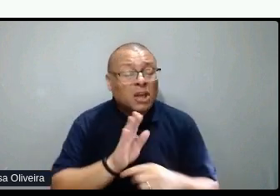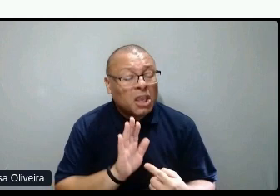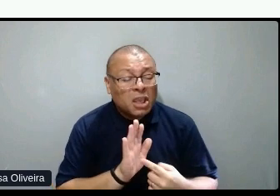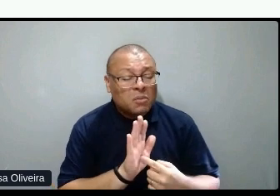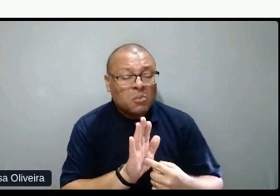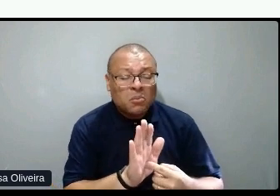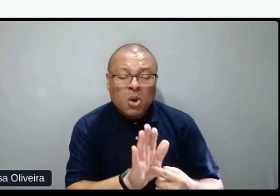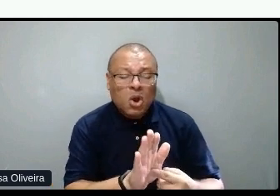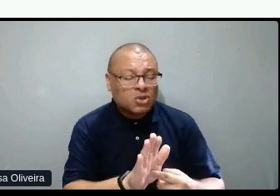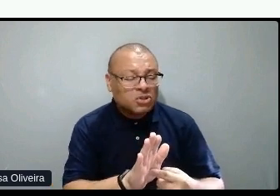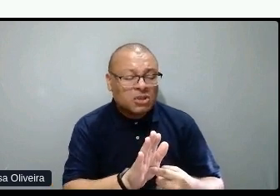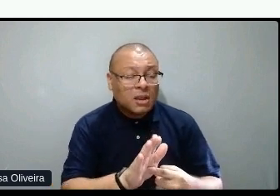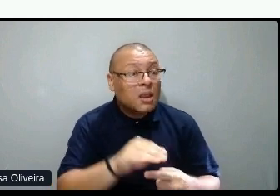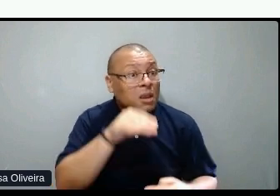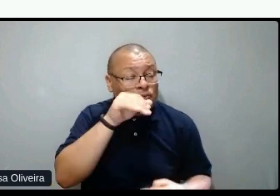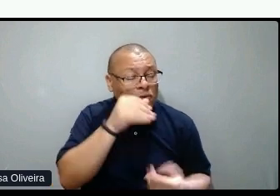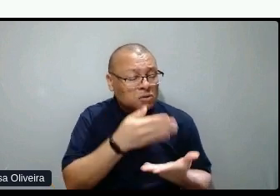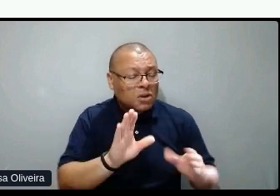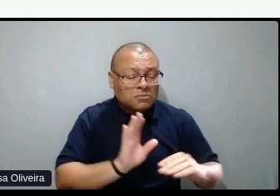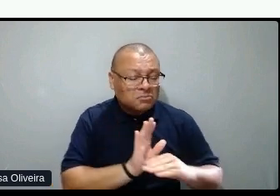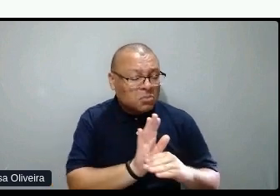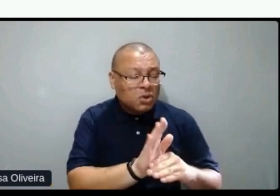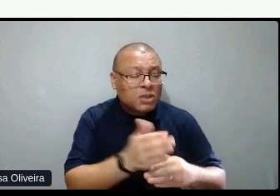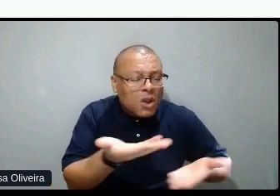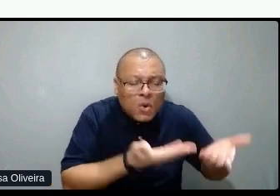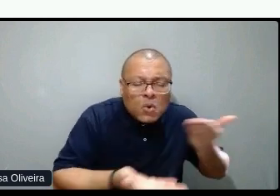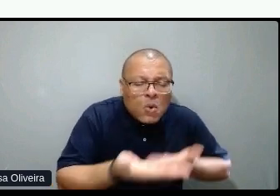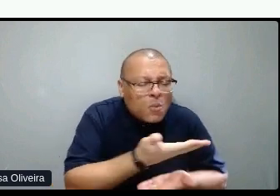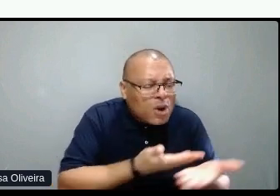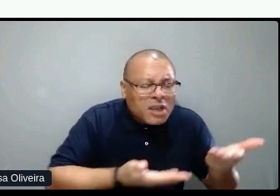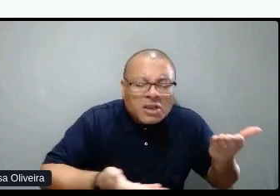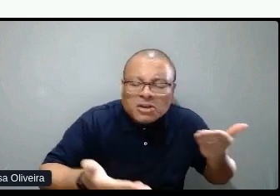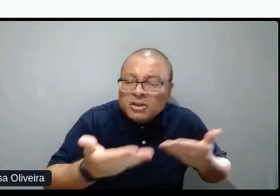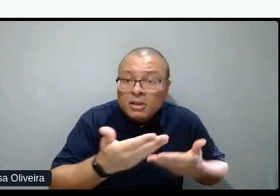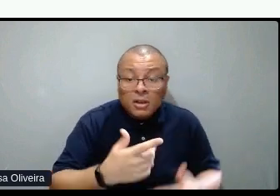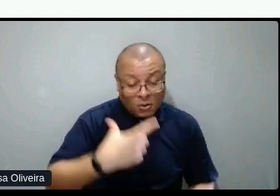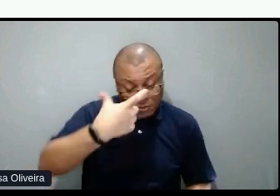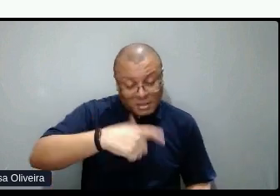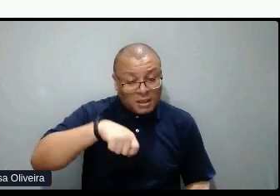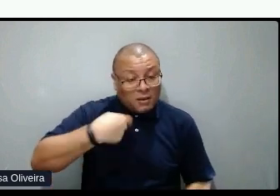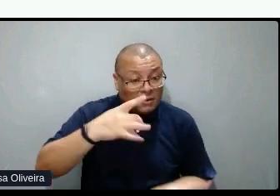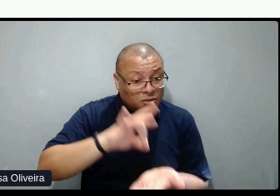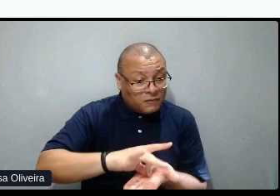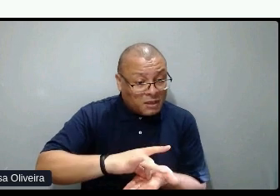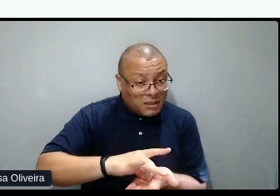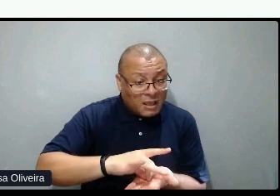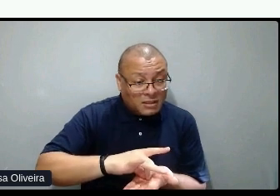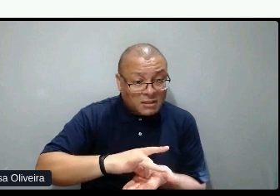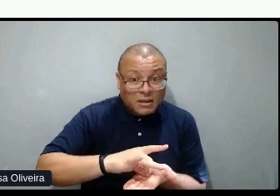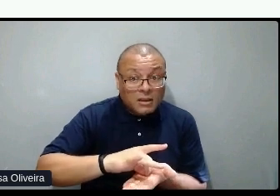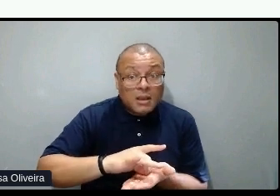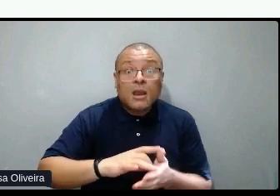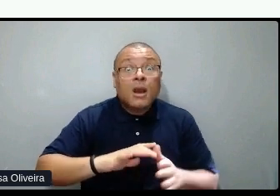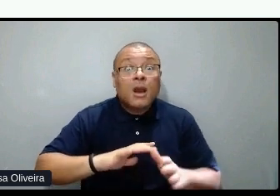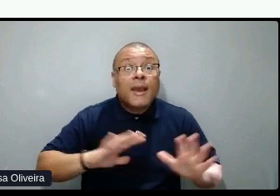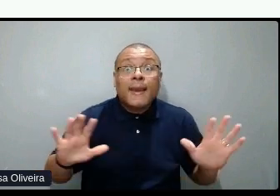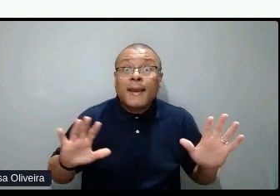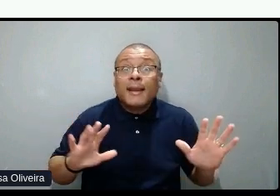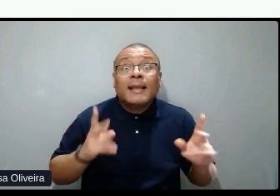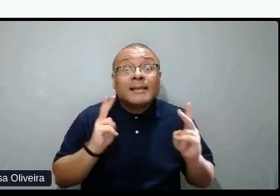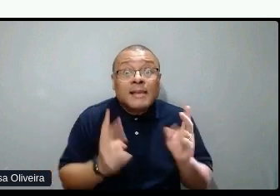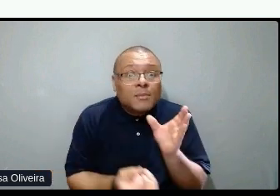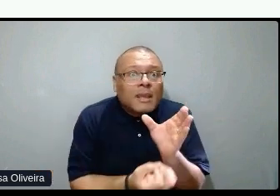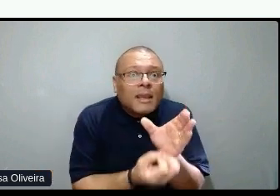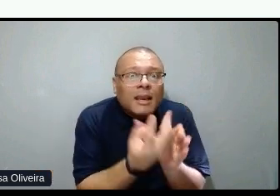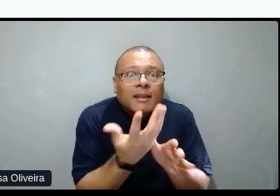and we can employ ourselves. And showing ourselves, being who we are, is a huge part of creating